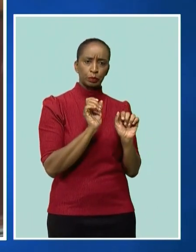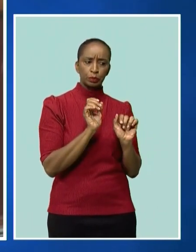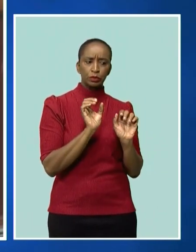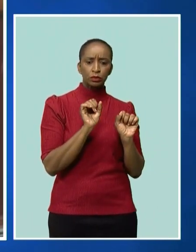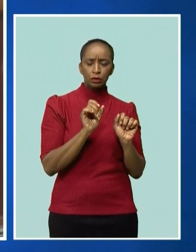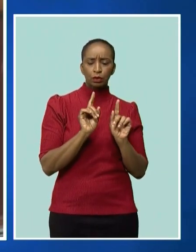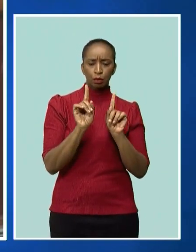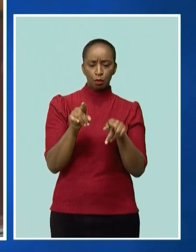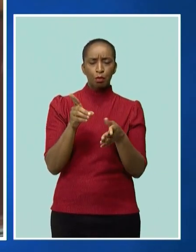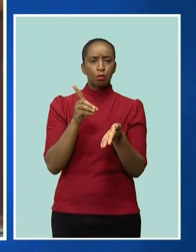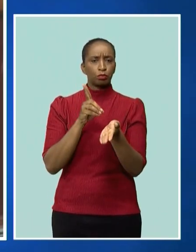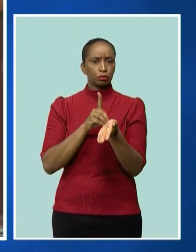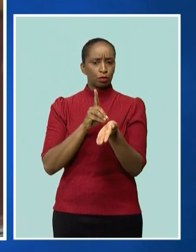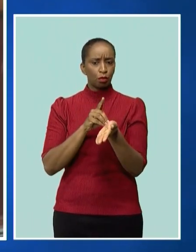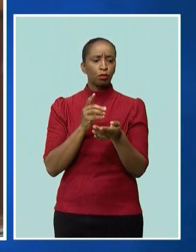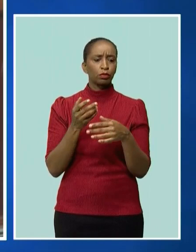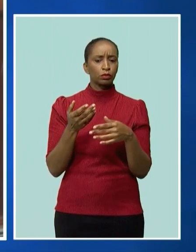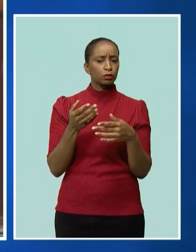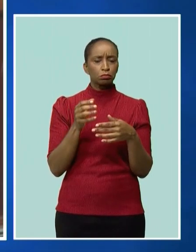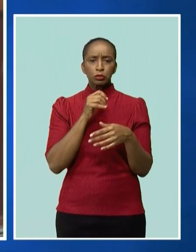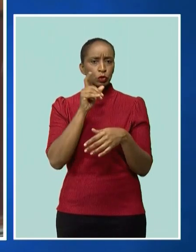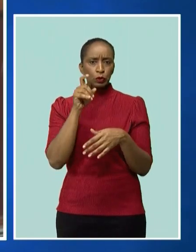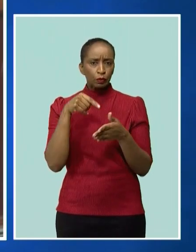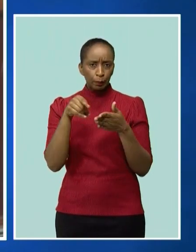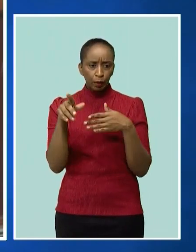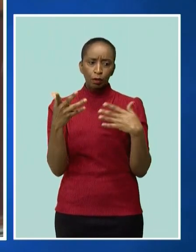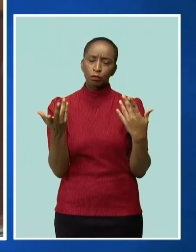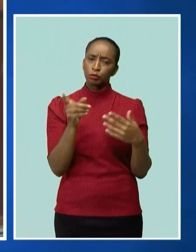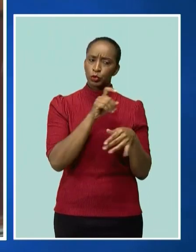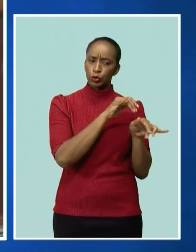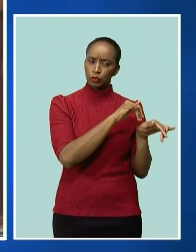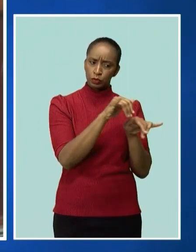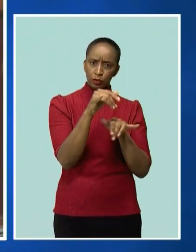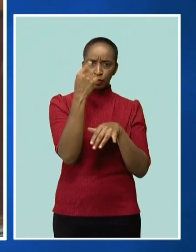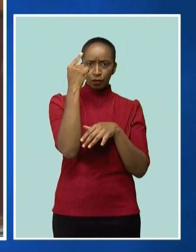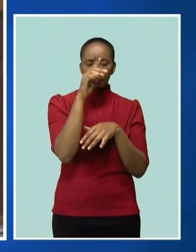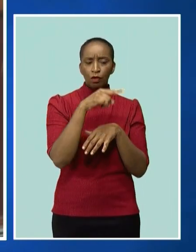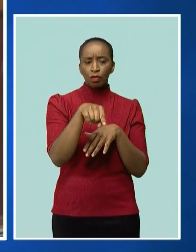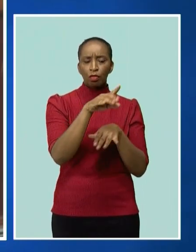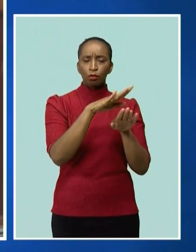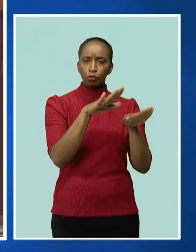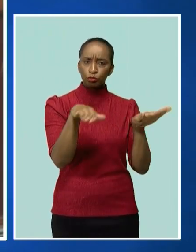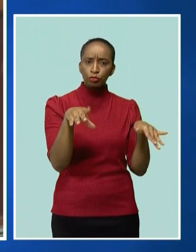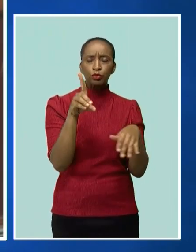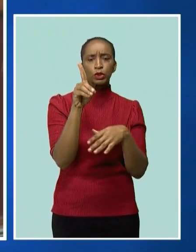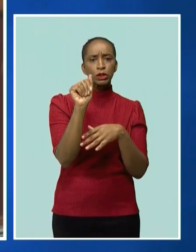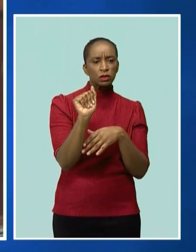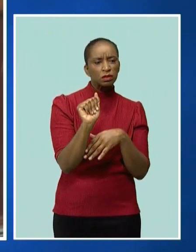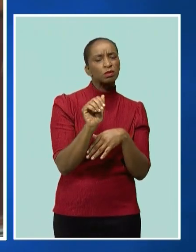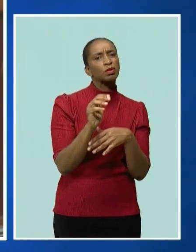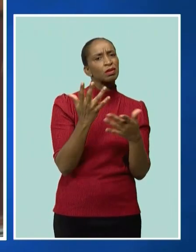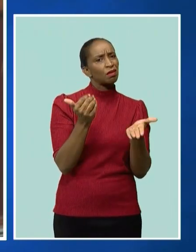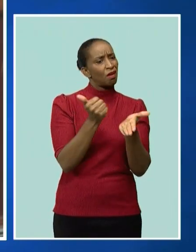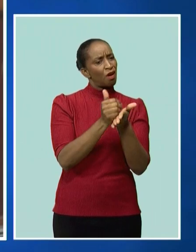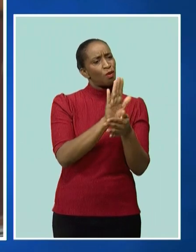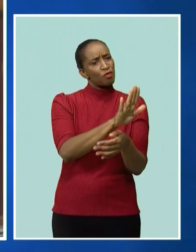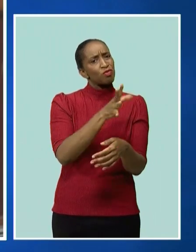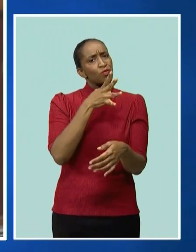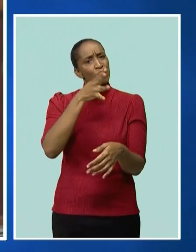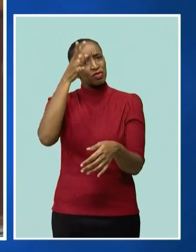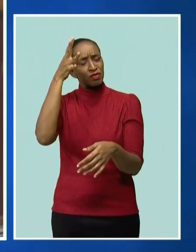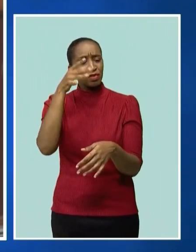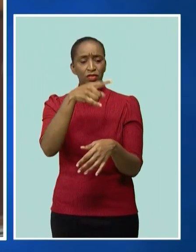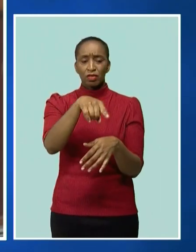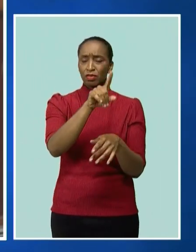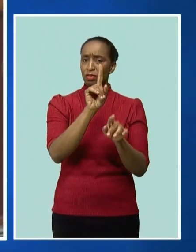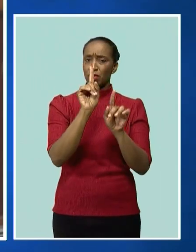pocket of those parents who have to stay at home and just rely on a welfare grant or a neighbor or a family member offering them something